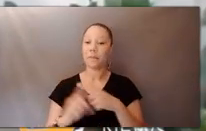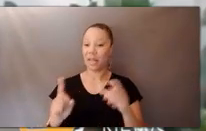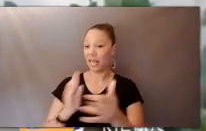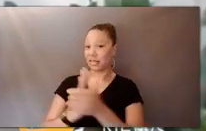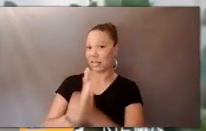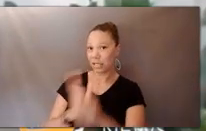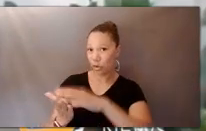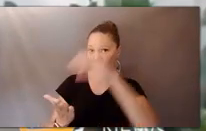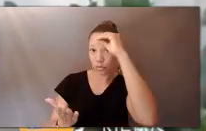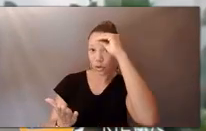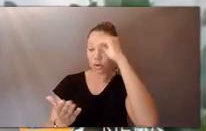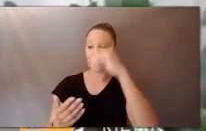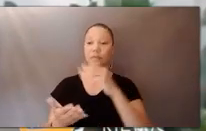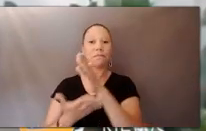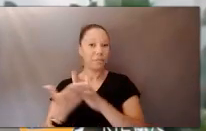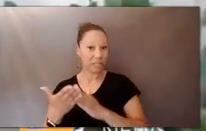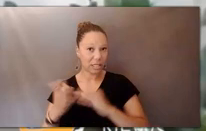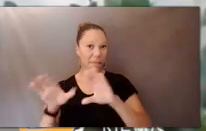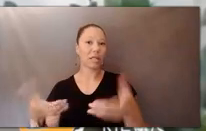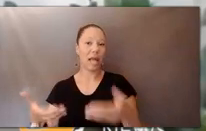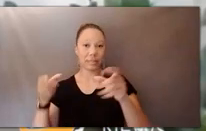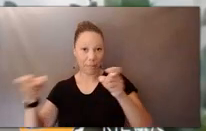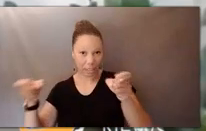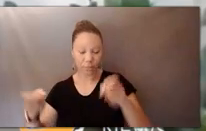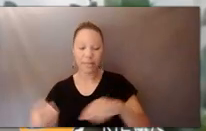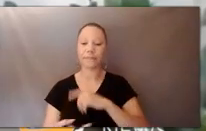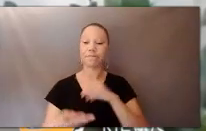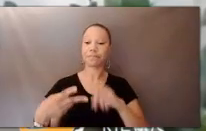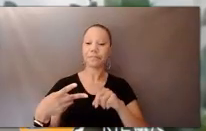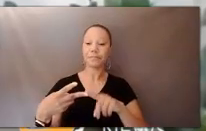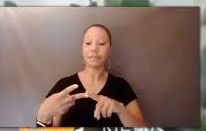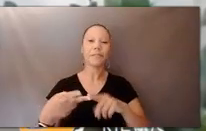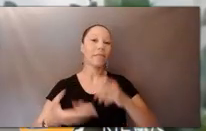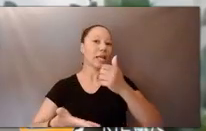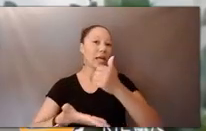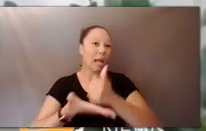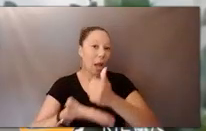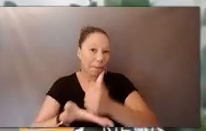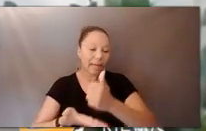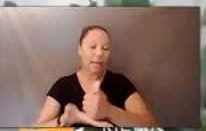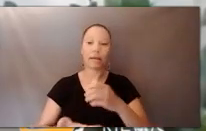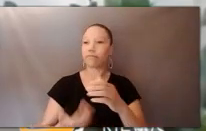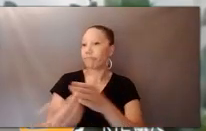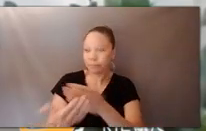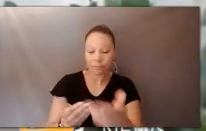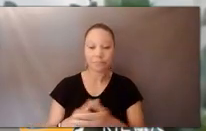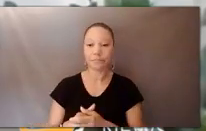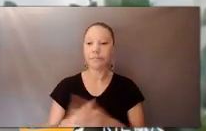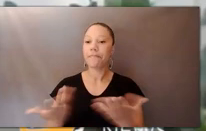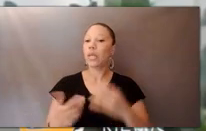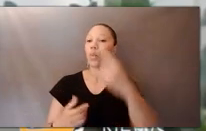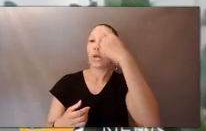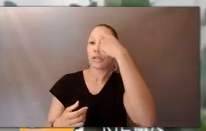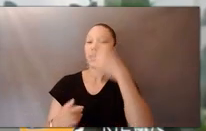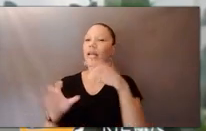on, some management in the classroom, helping, giving assistance or whatnot. What do you think might be